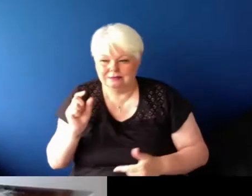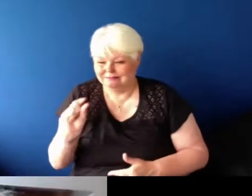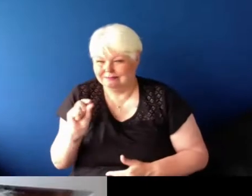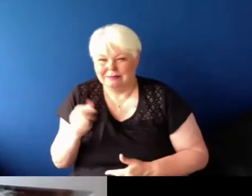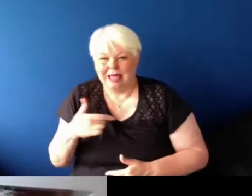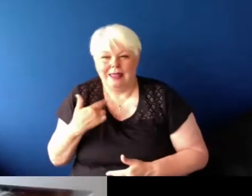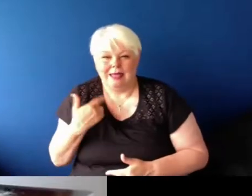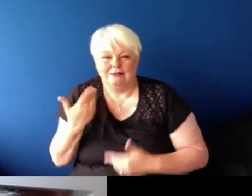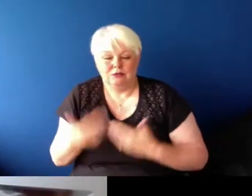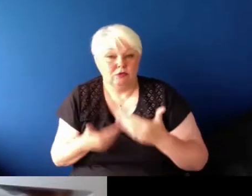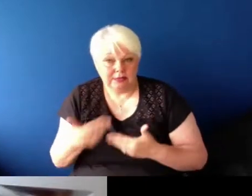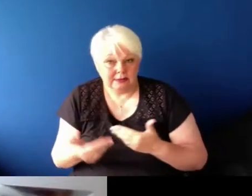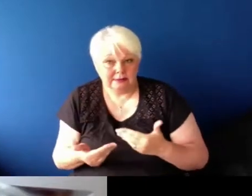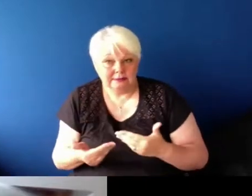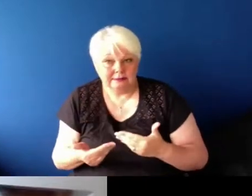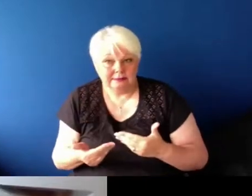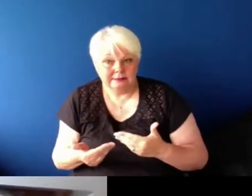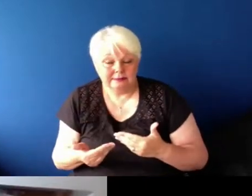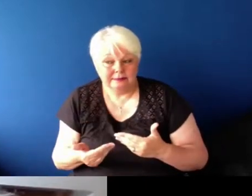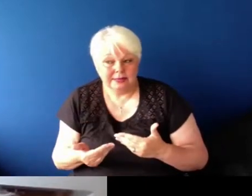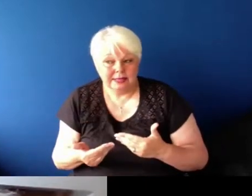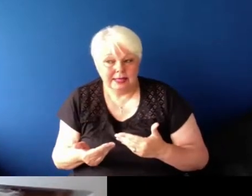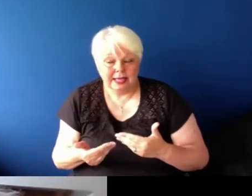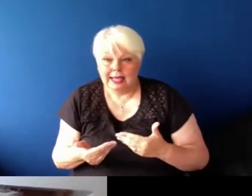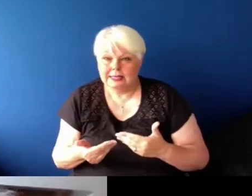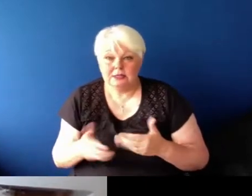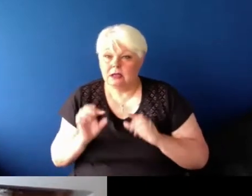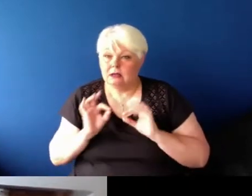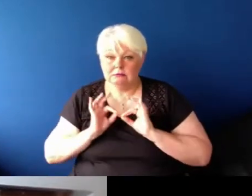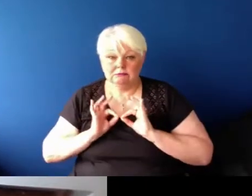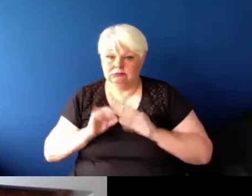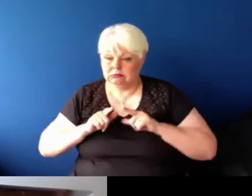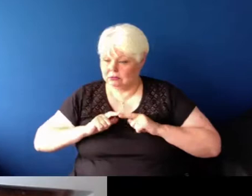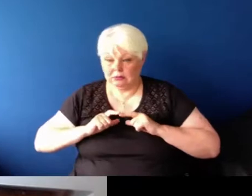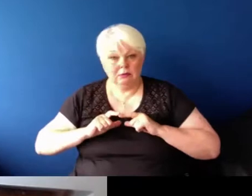narrative, and it's not a linear thing.